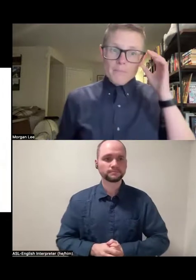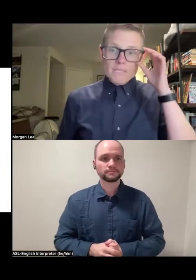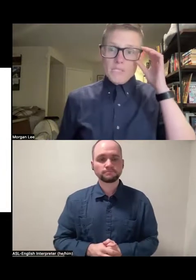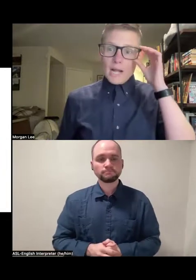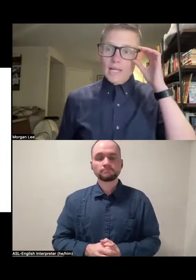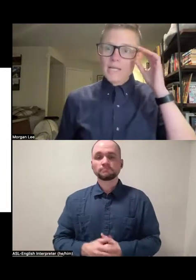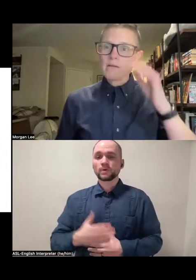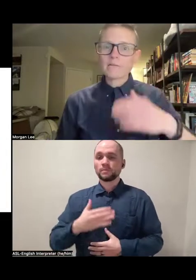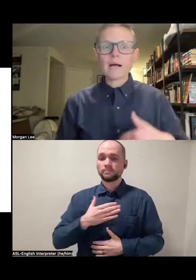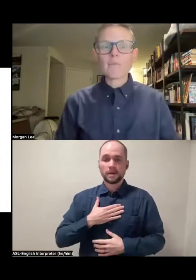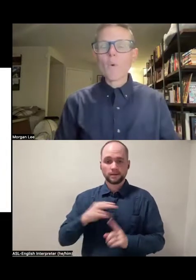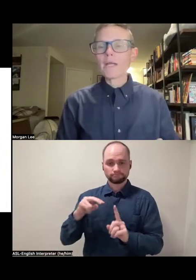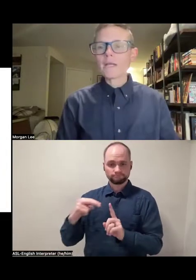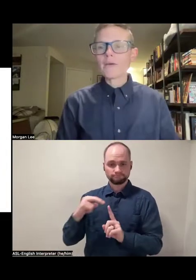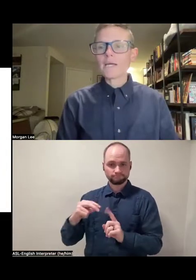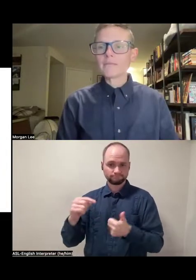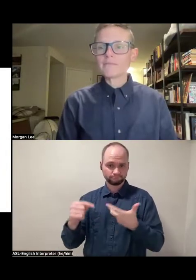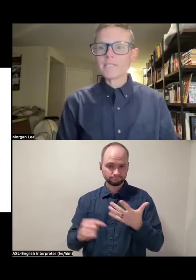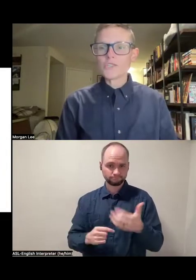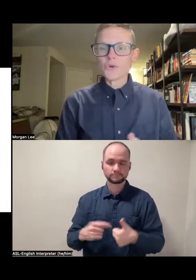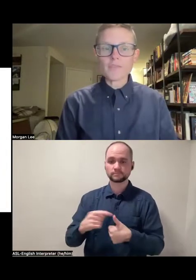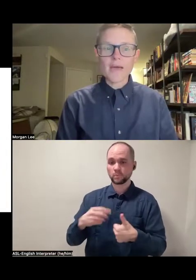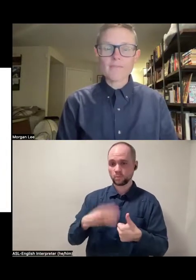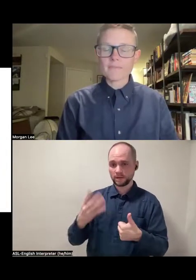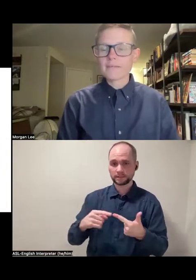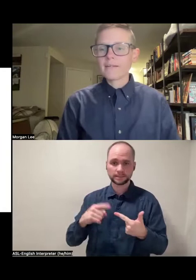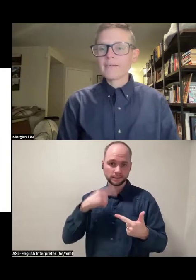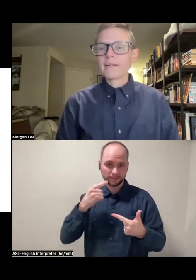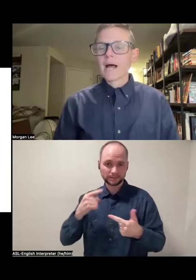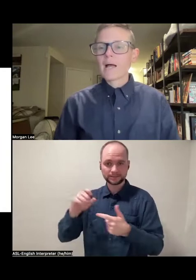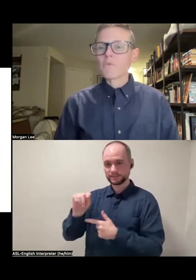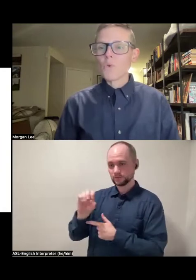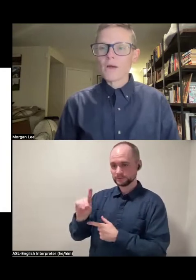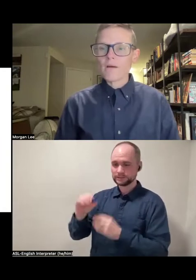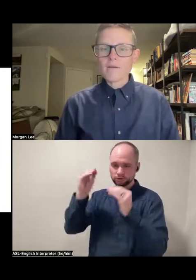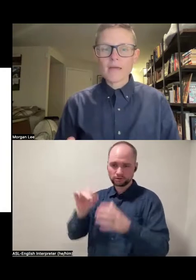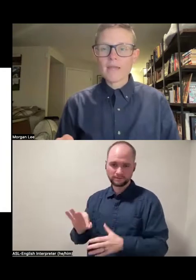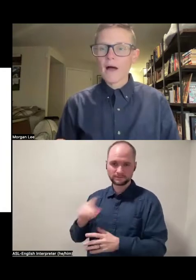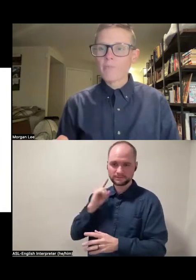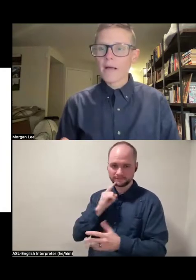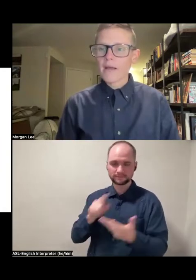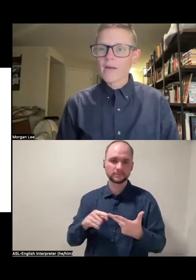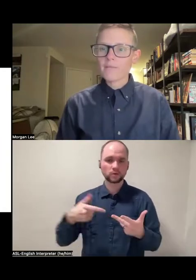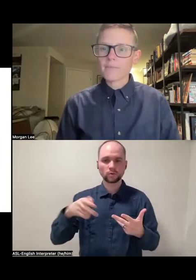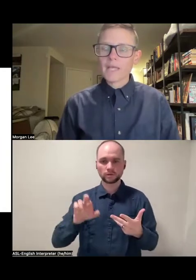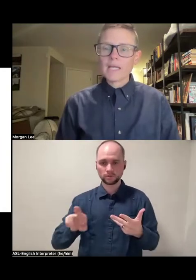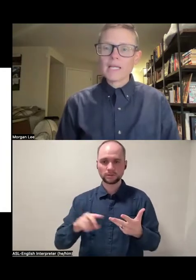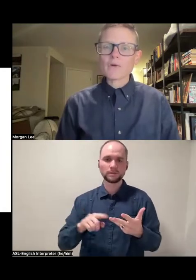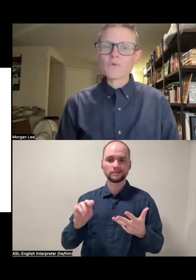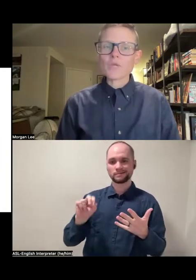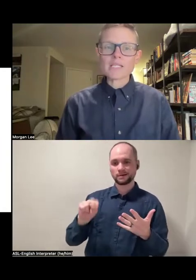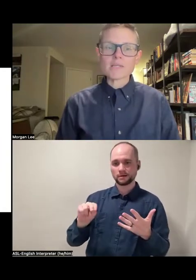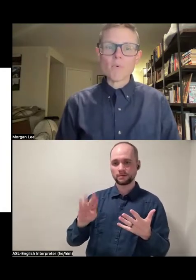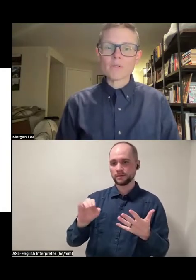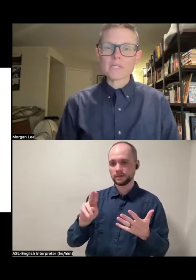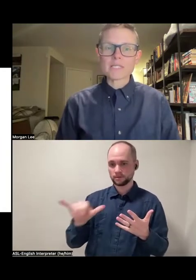So my positionality, I'm a white hearing teacher of the deaf. I'm queer and non-binary. And I